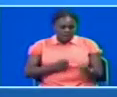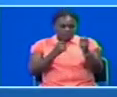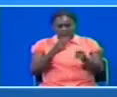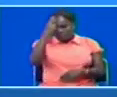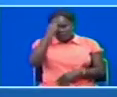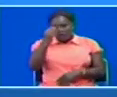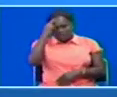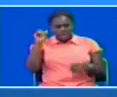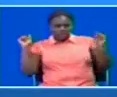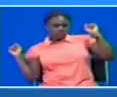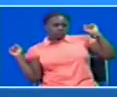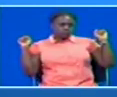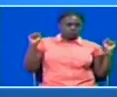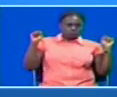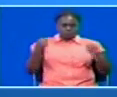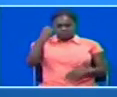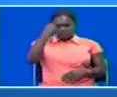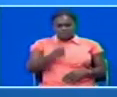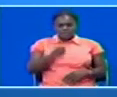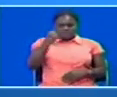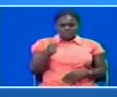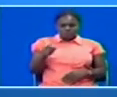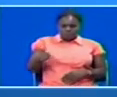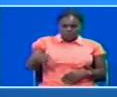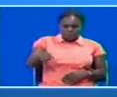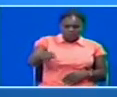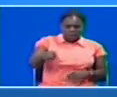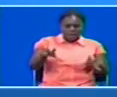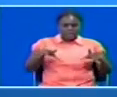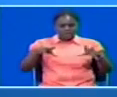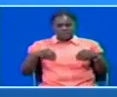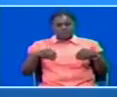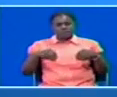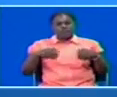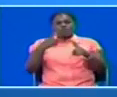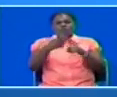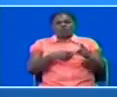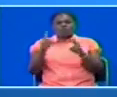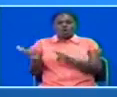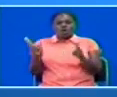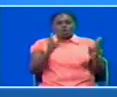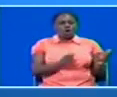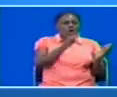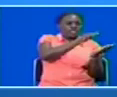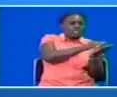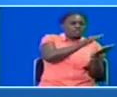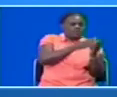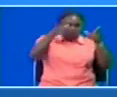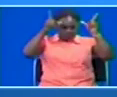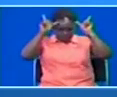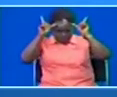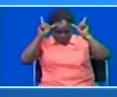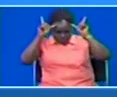Maasai herders in Kajiado County are now embracing crop farming as an alternative from the traditional pastoral way of